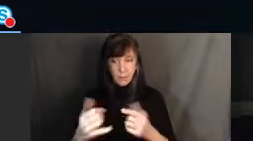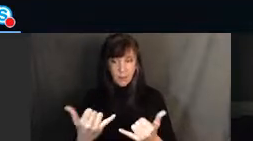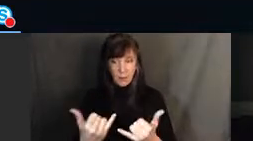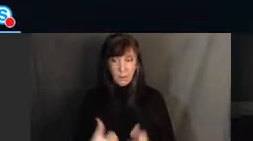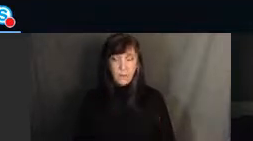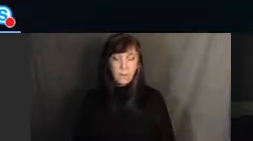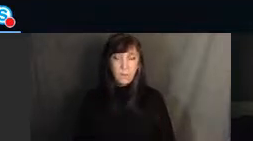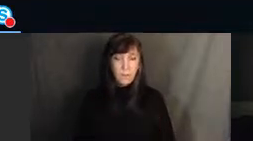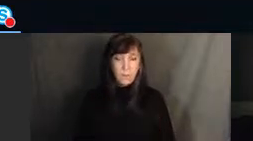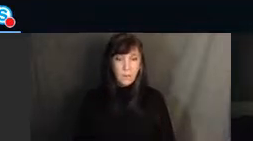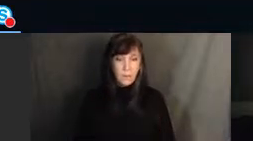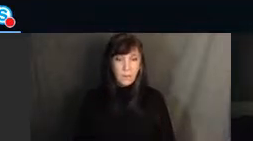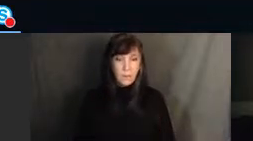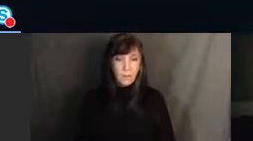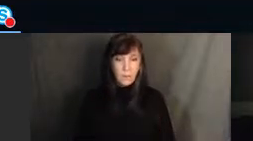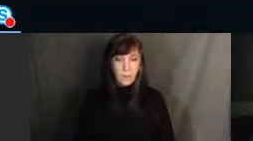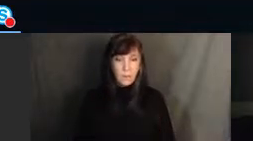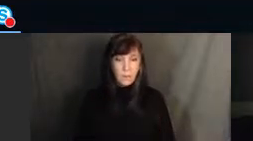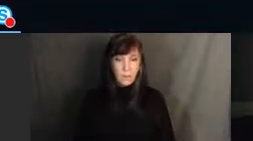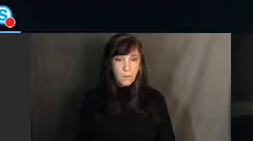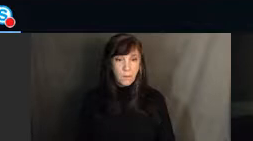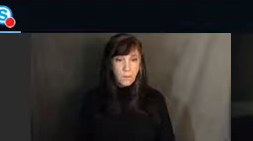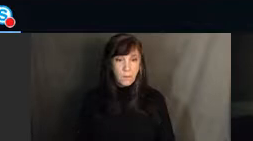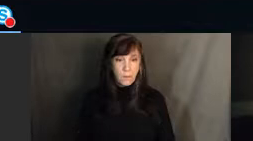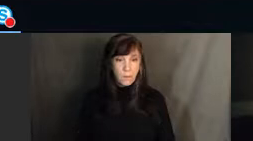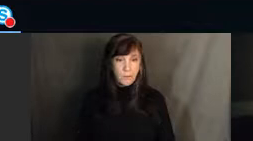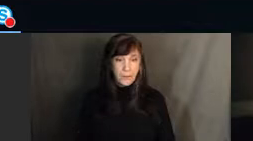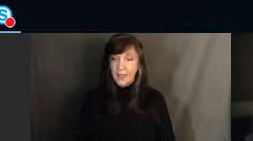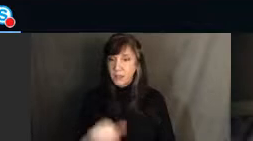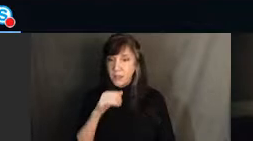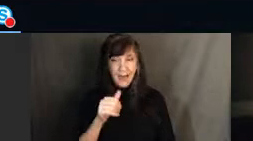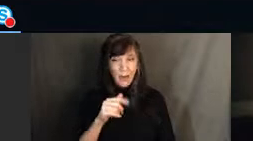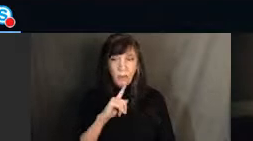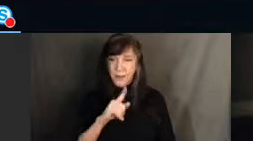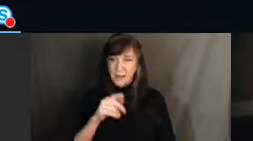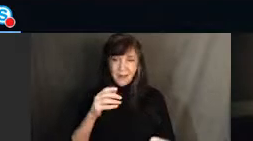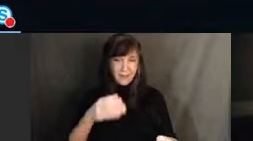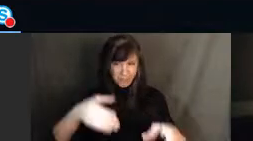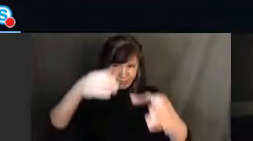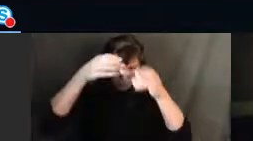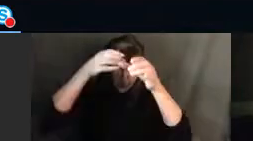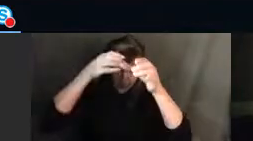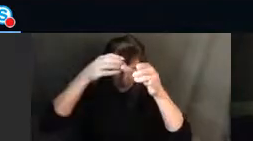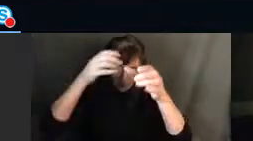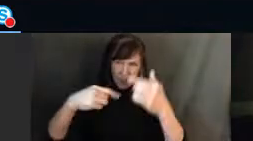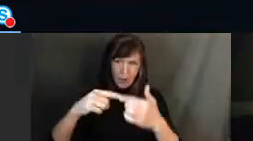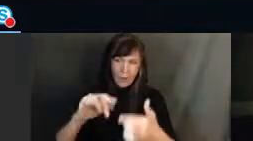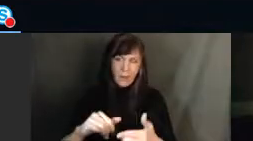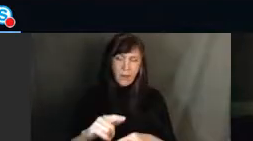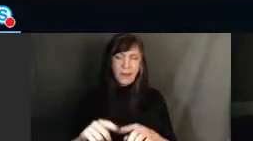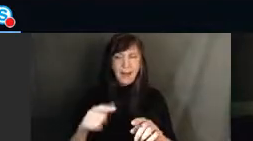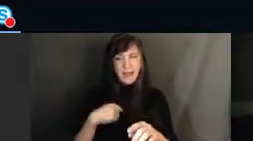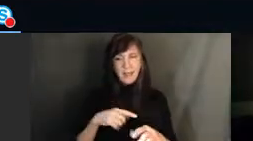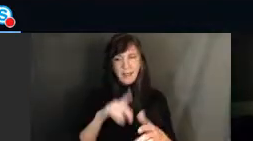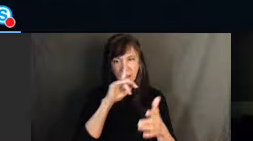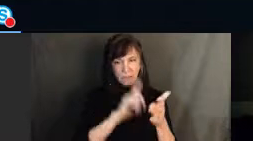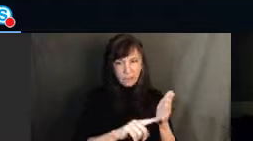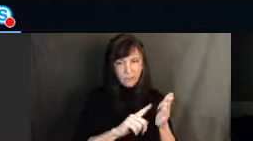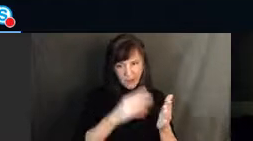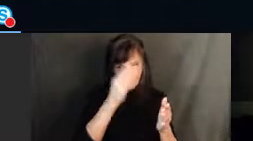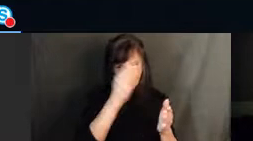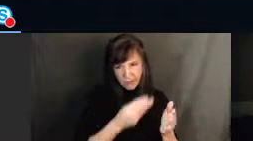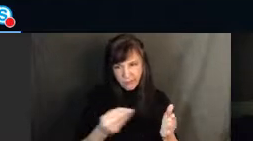I don't have really extensive knowledge about that, so I could certainly look into it and then pass that information